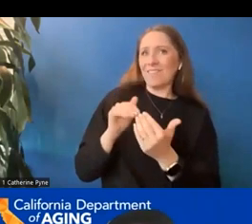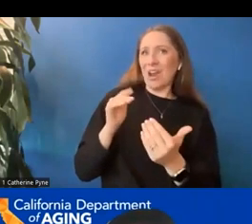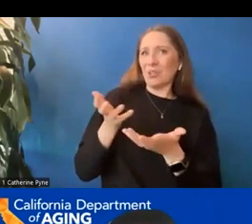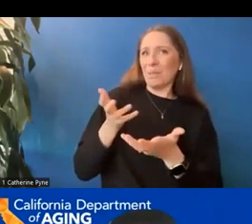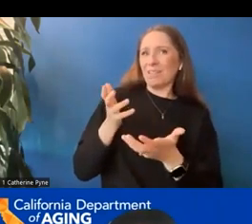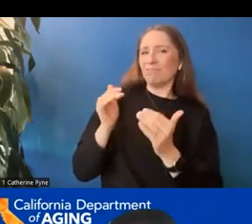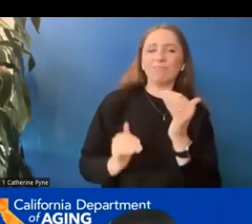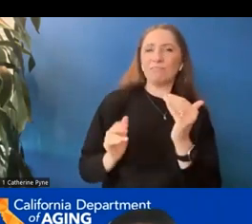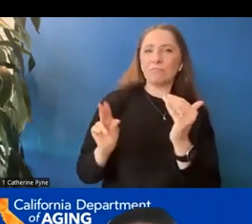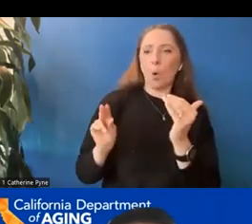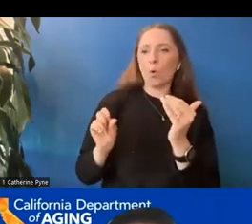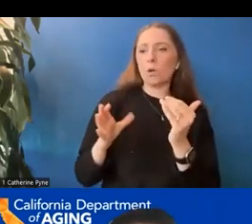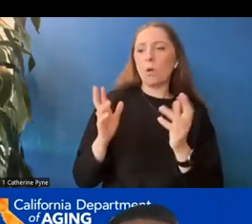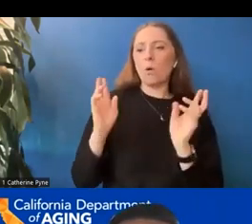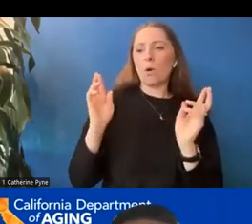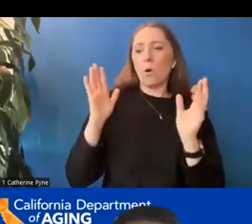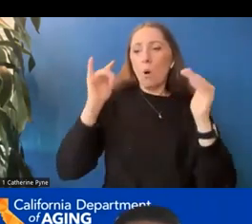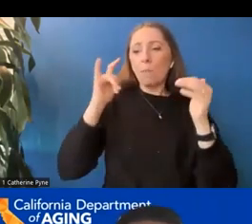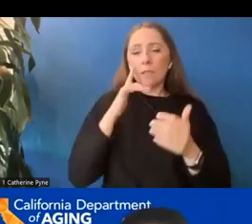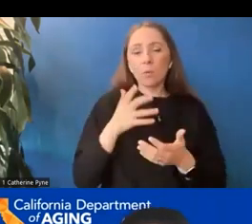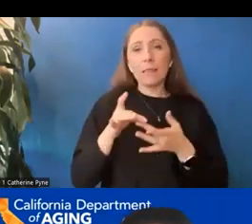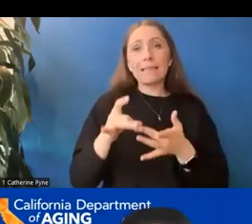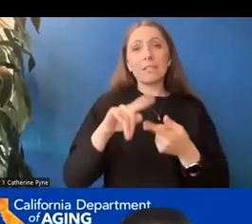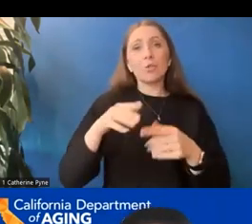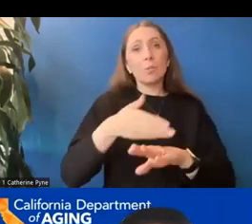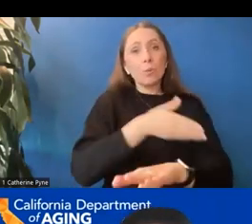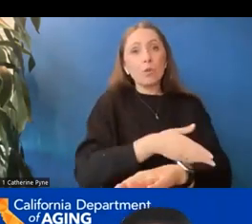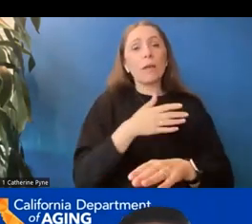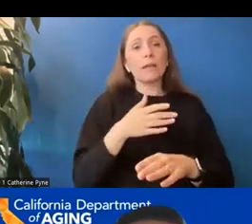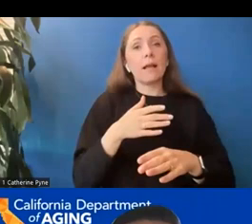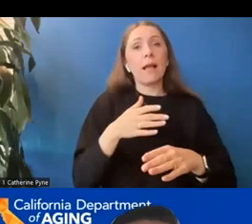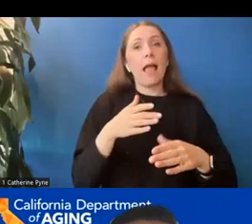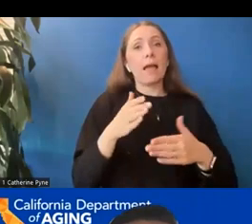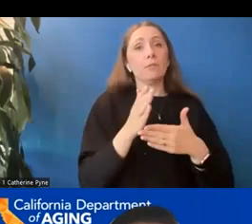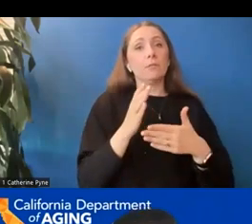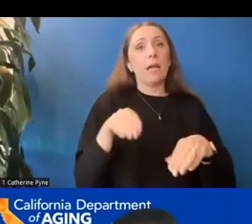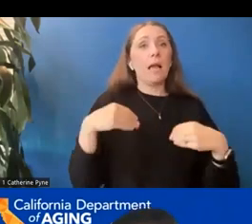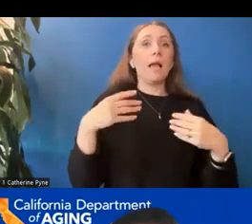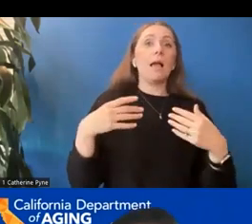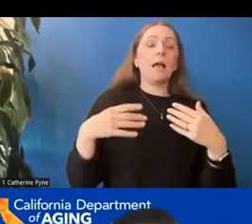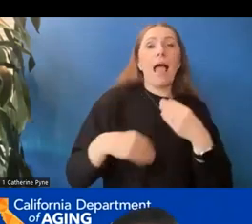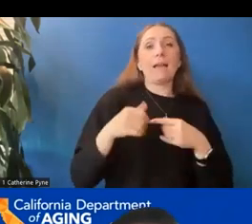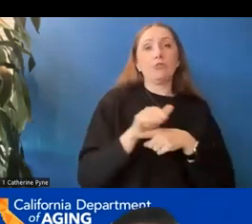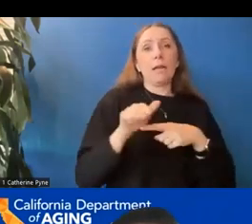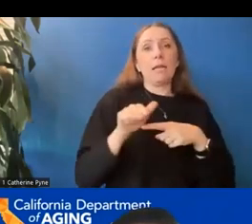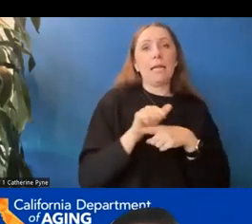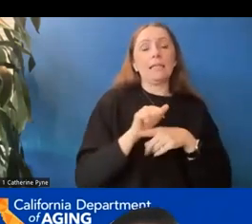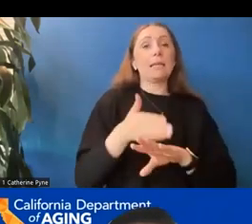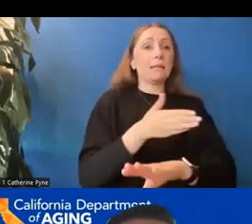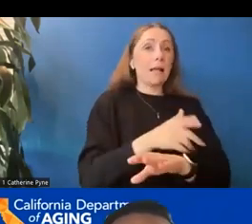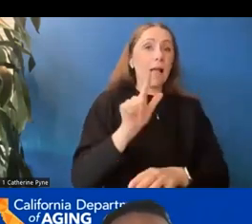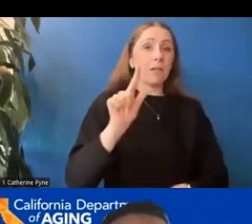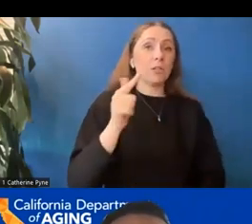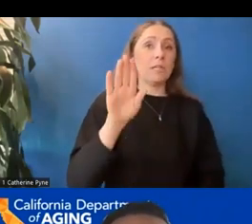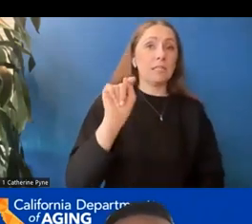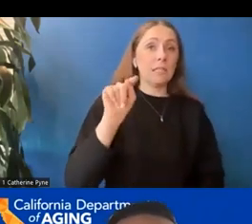help lead to improvements, expansion of training across healthcare networks, improved access to